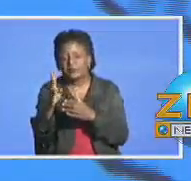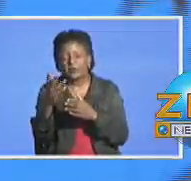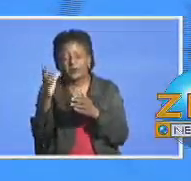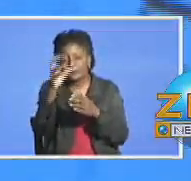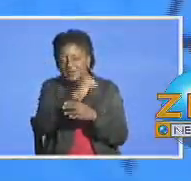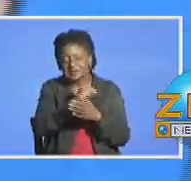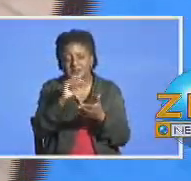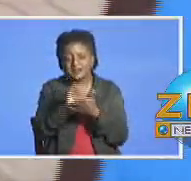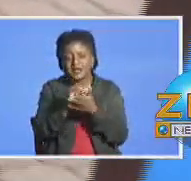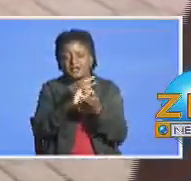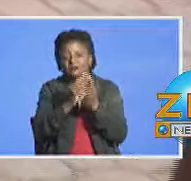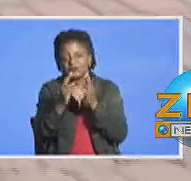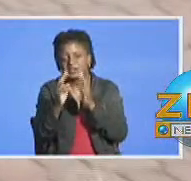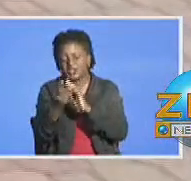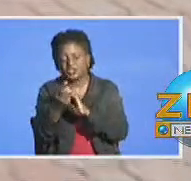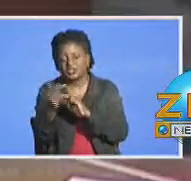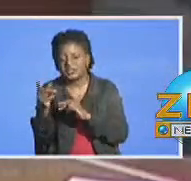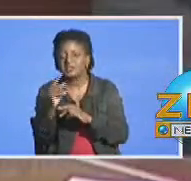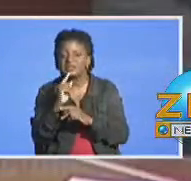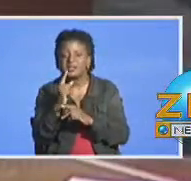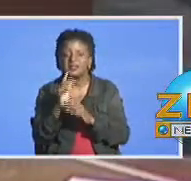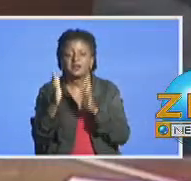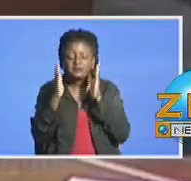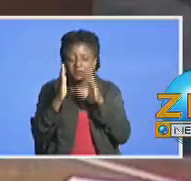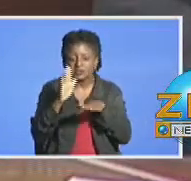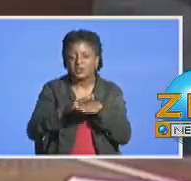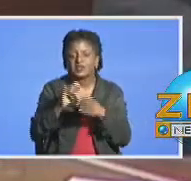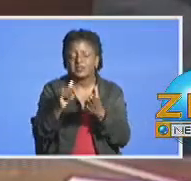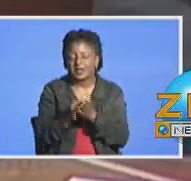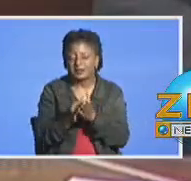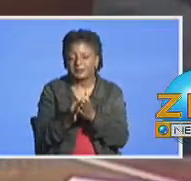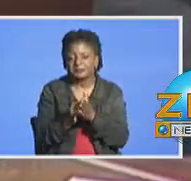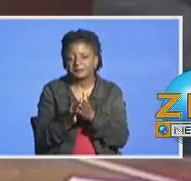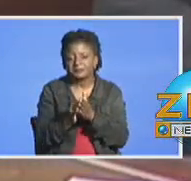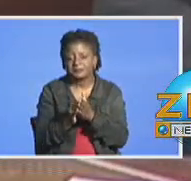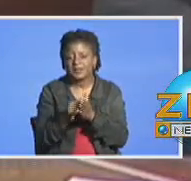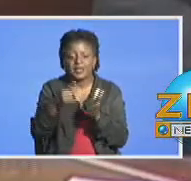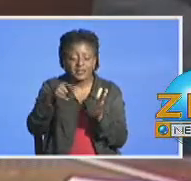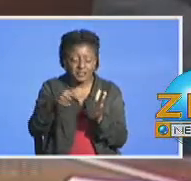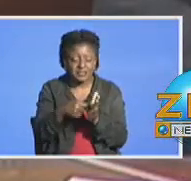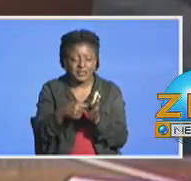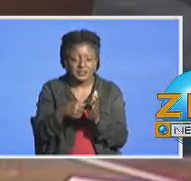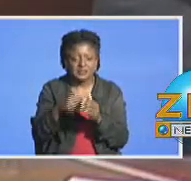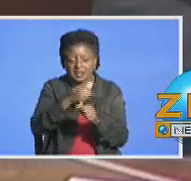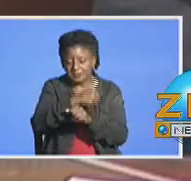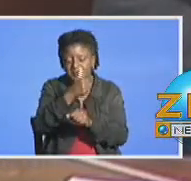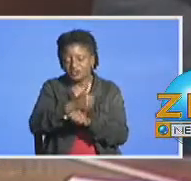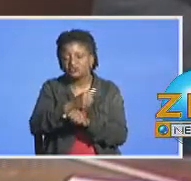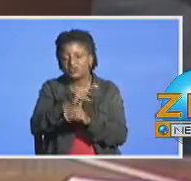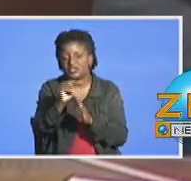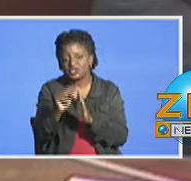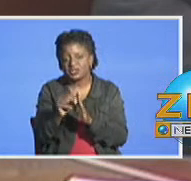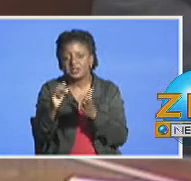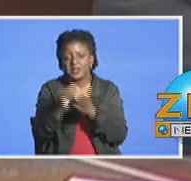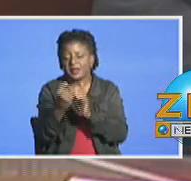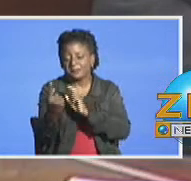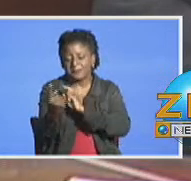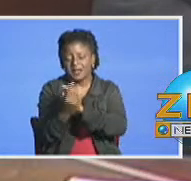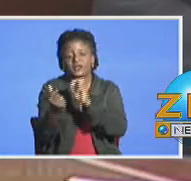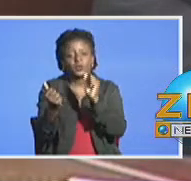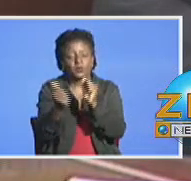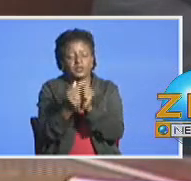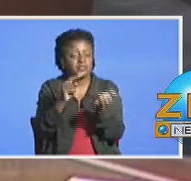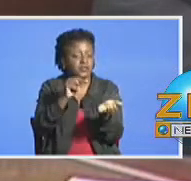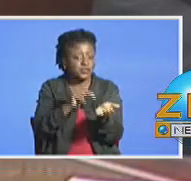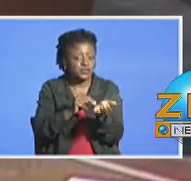is being addressed. Mr. Speaker, it was this minister, this administration, that met with the Nursing